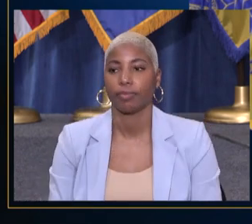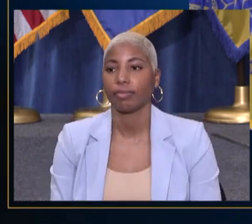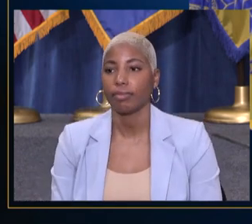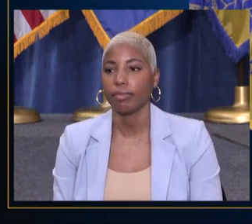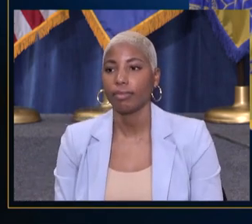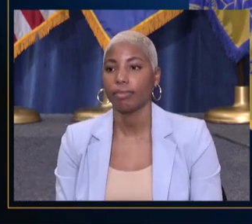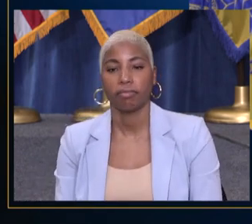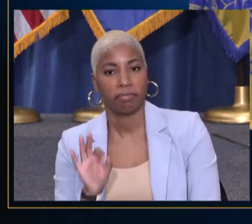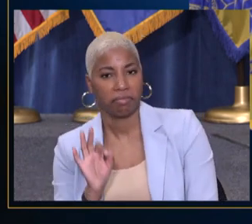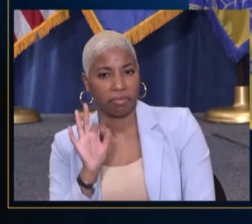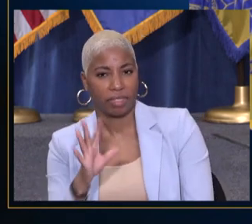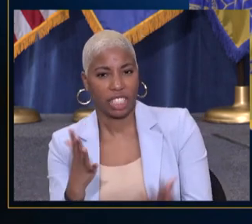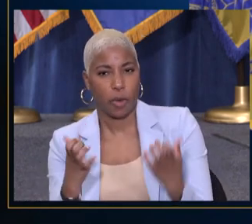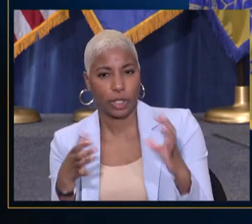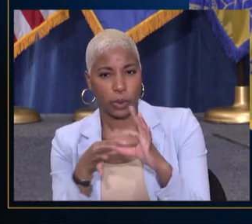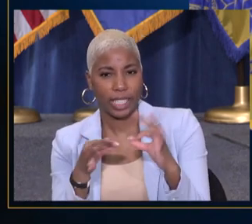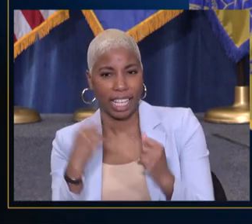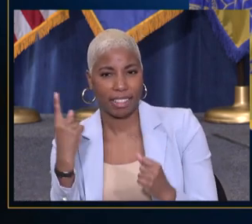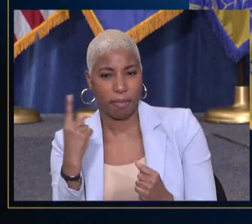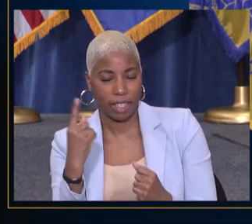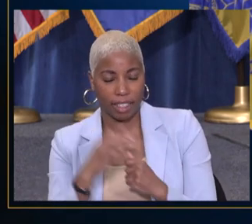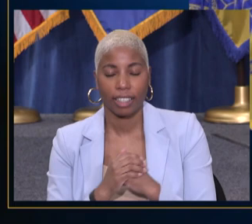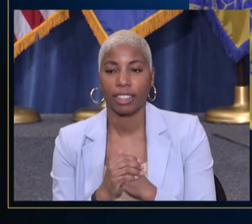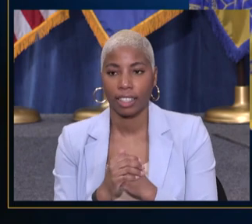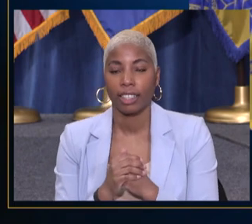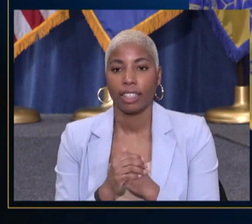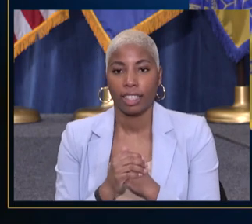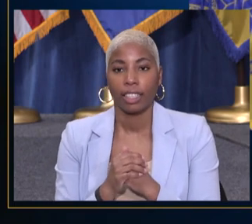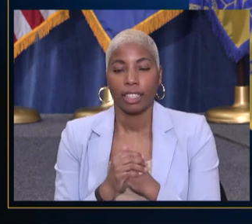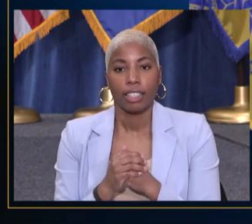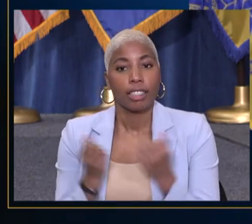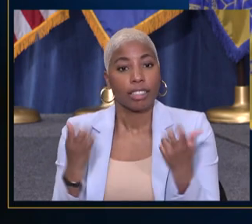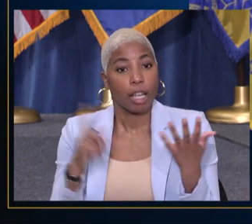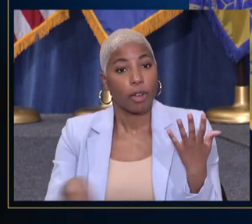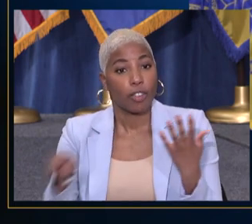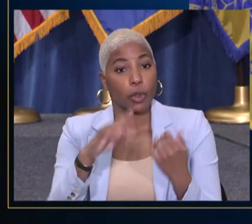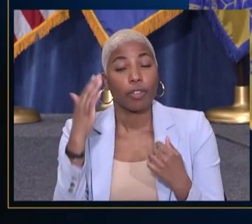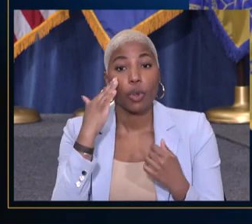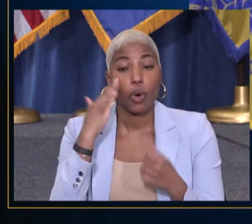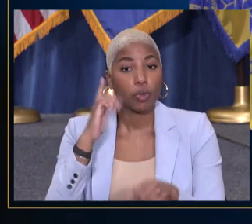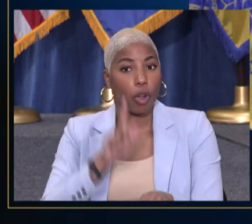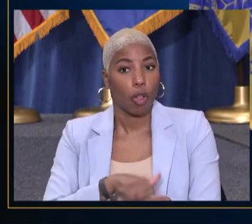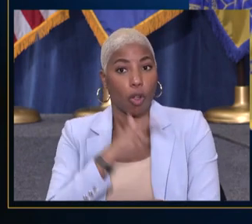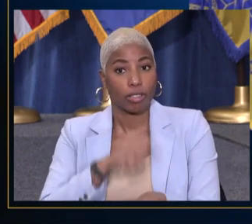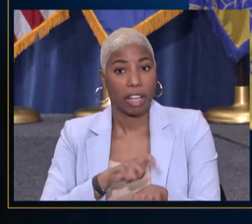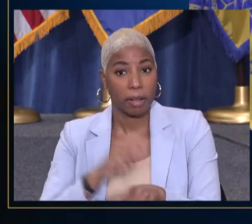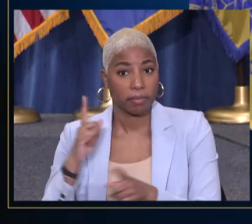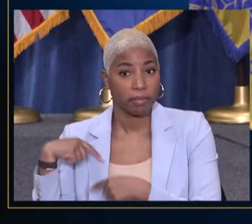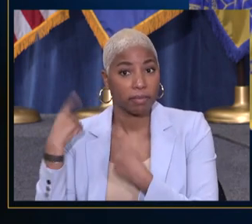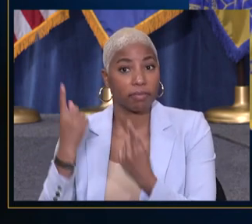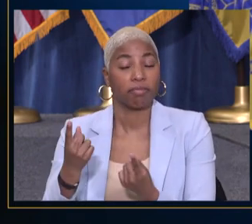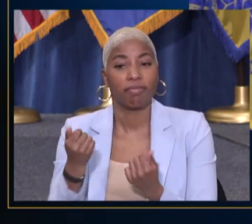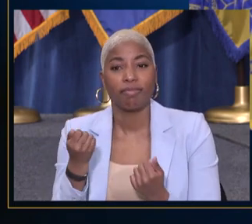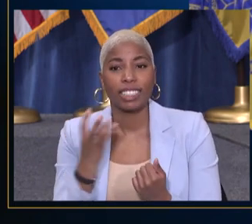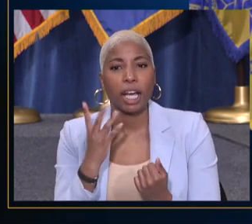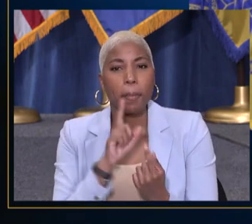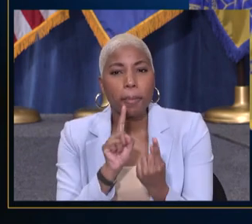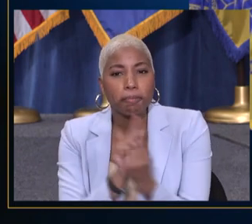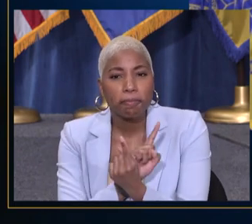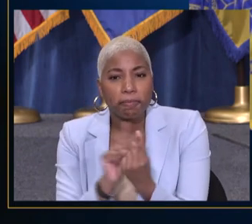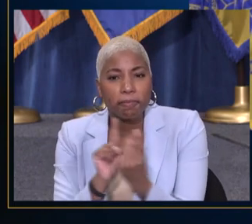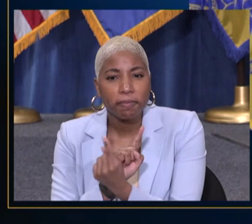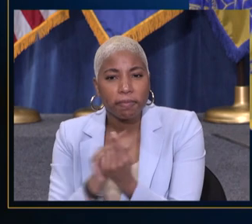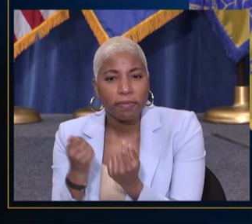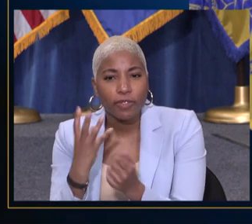something here, because I've had a chance. Some of you I've known for a long time. Some of you I've been getting to know more over these last few